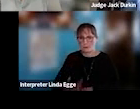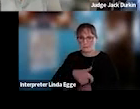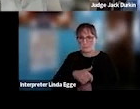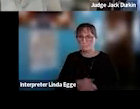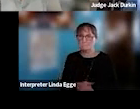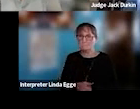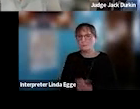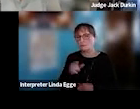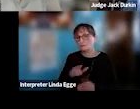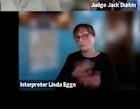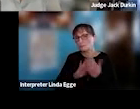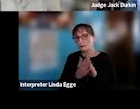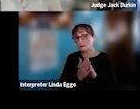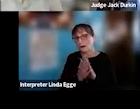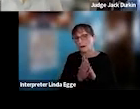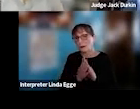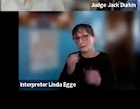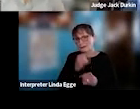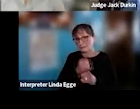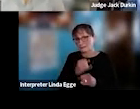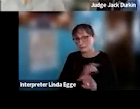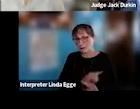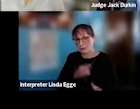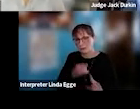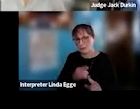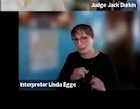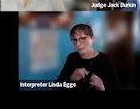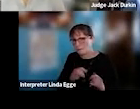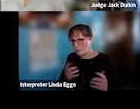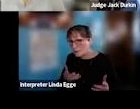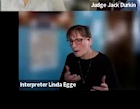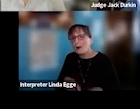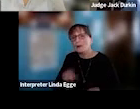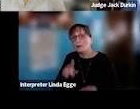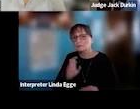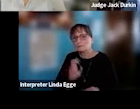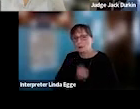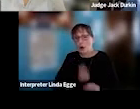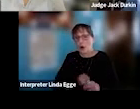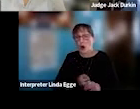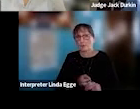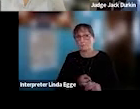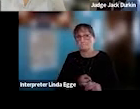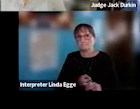you will become institutionalized to the point where it's going to be hard to